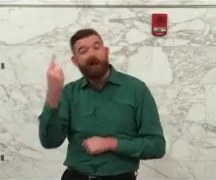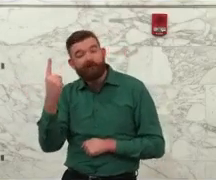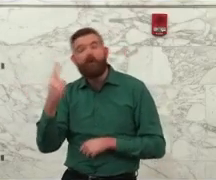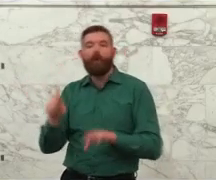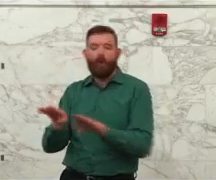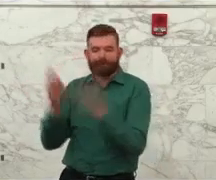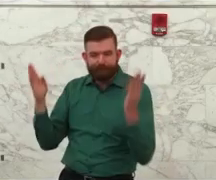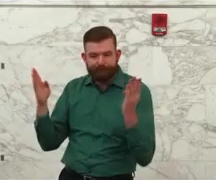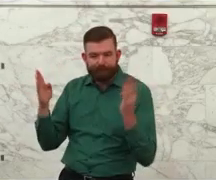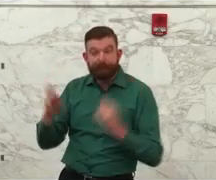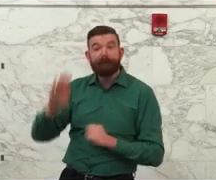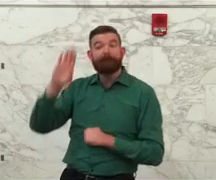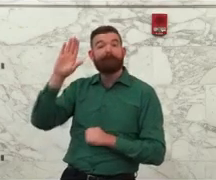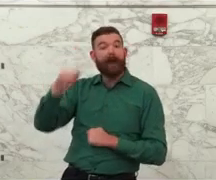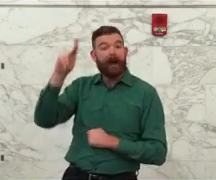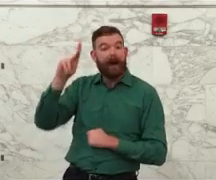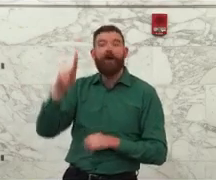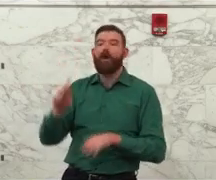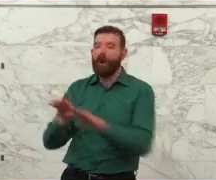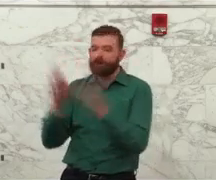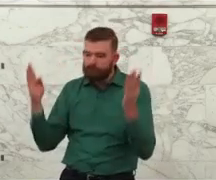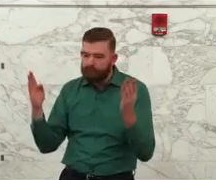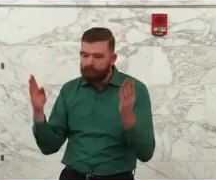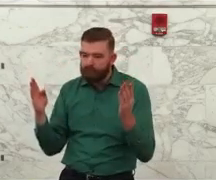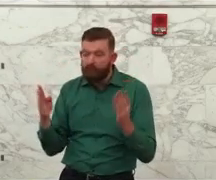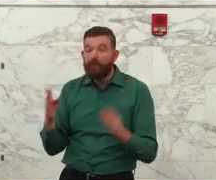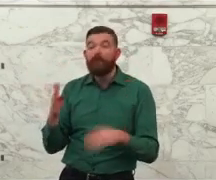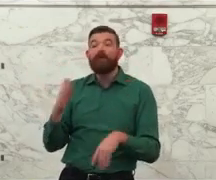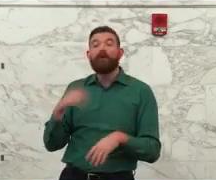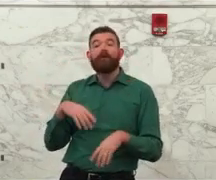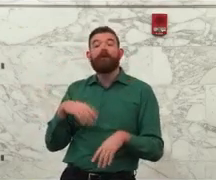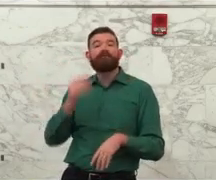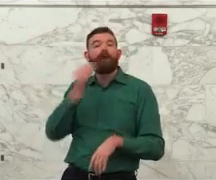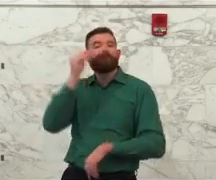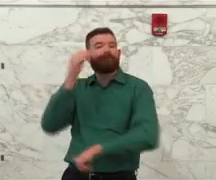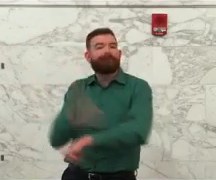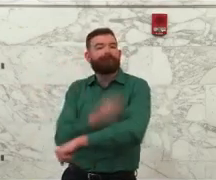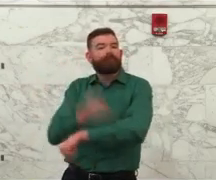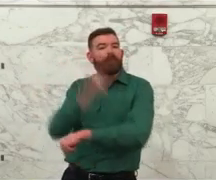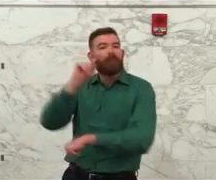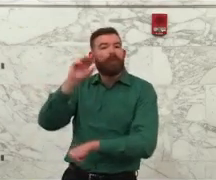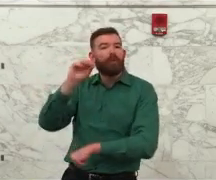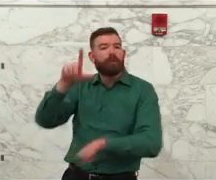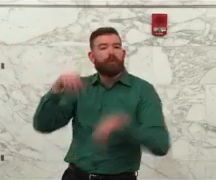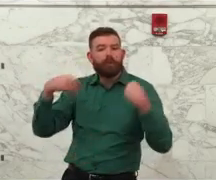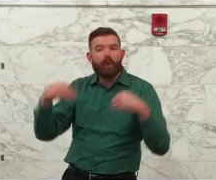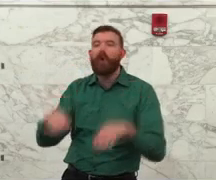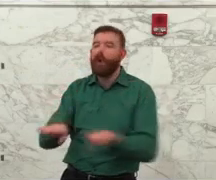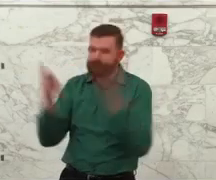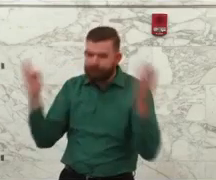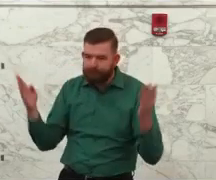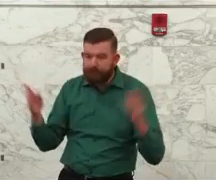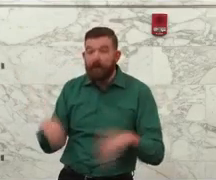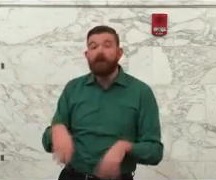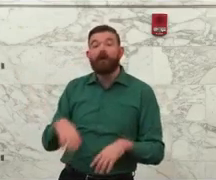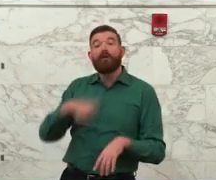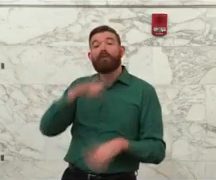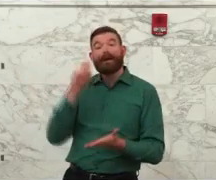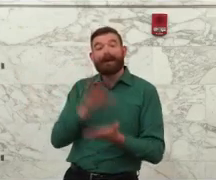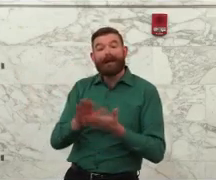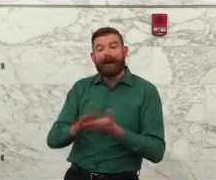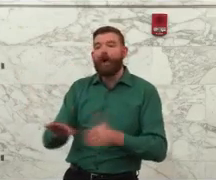institutions, hardware and home improvement stores, laundromats and dry cleaners, printing and